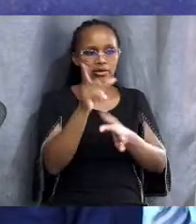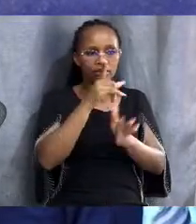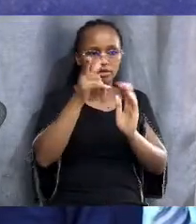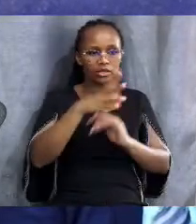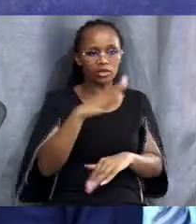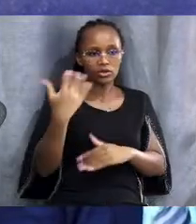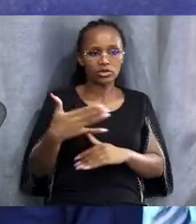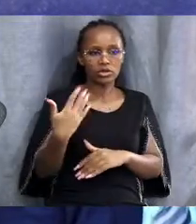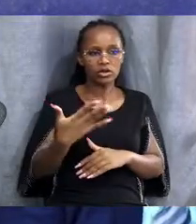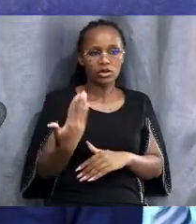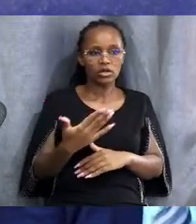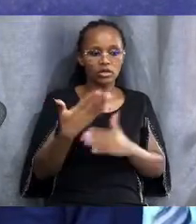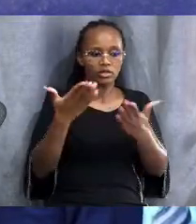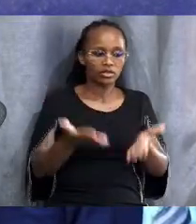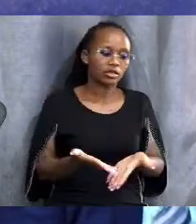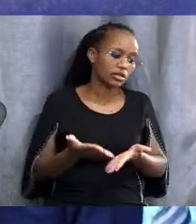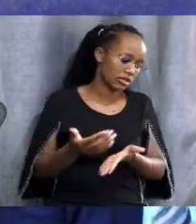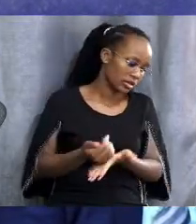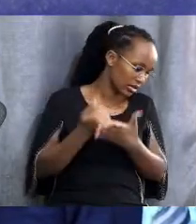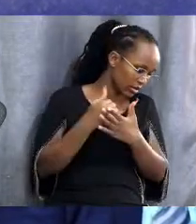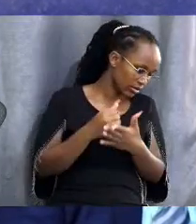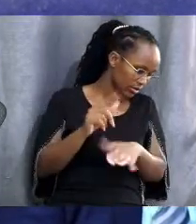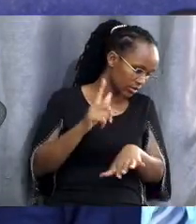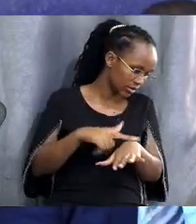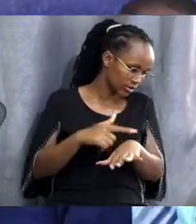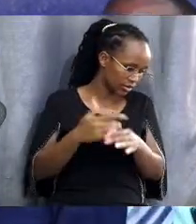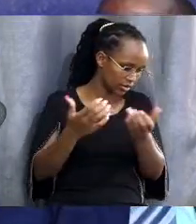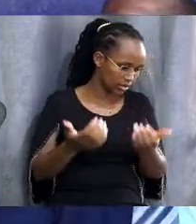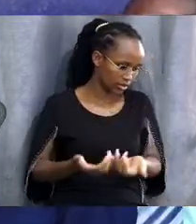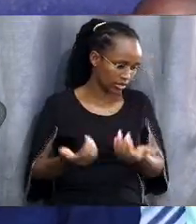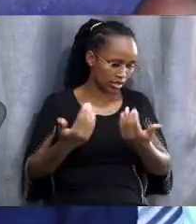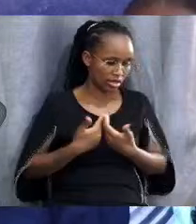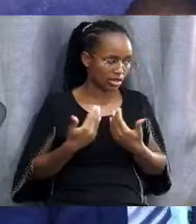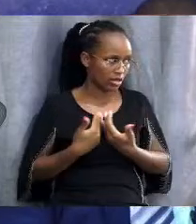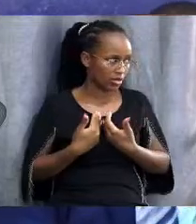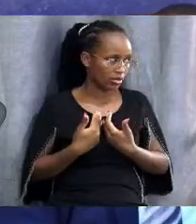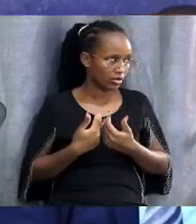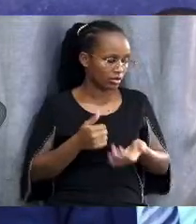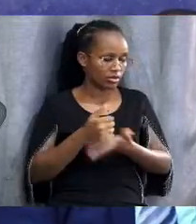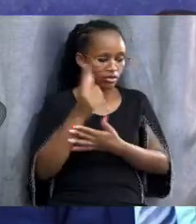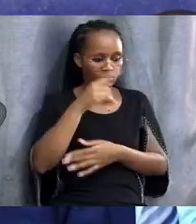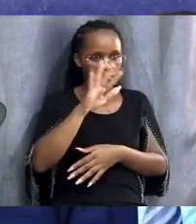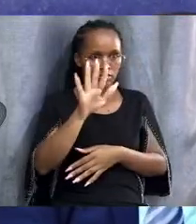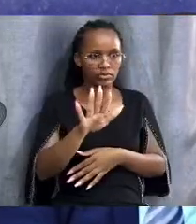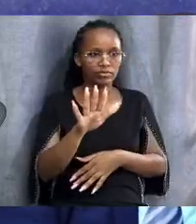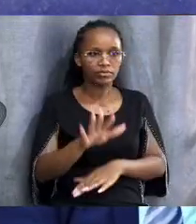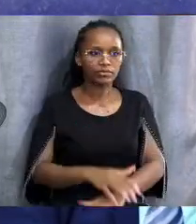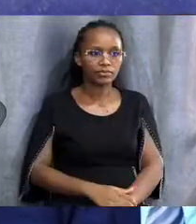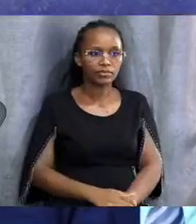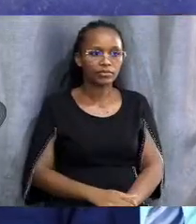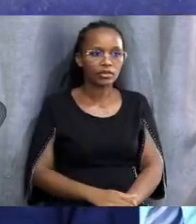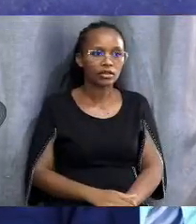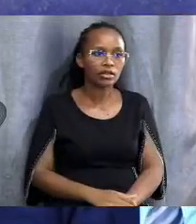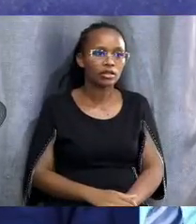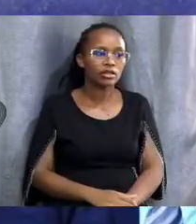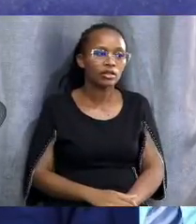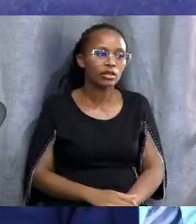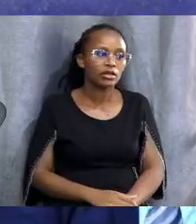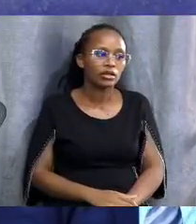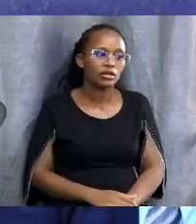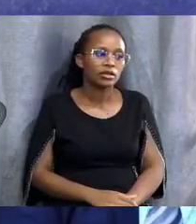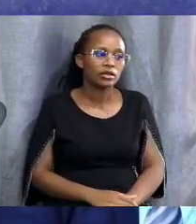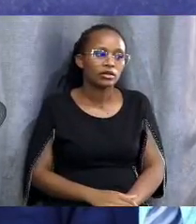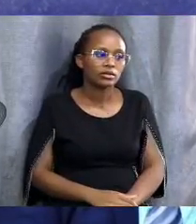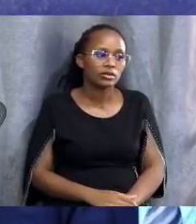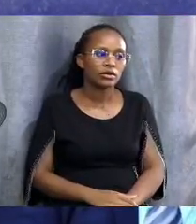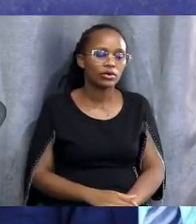God is the ever-present help in times of need. He has help for you. And therefore, friends,